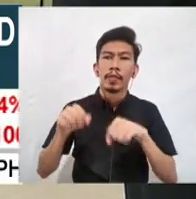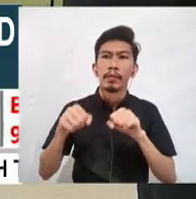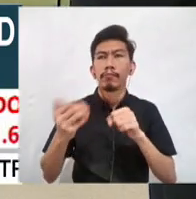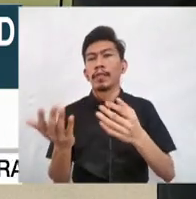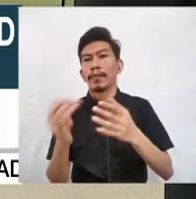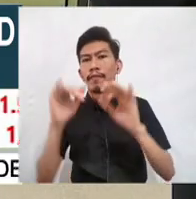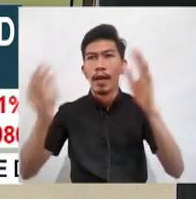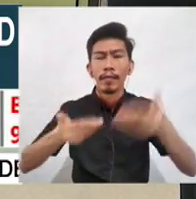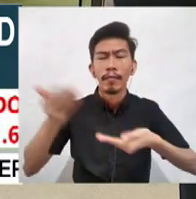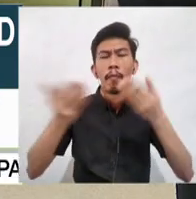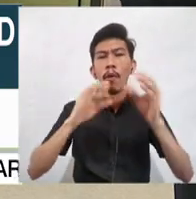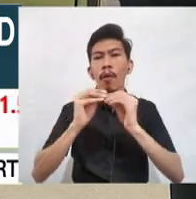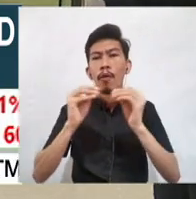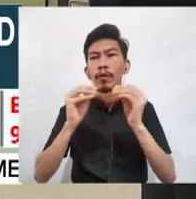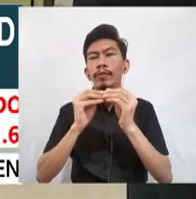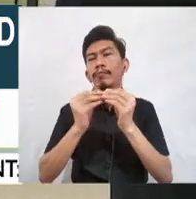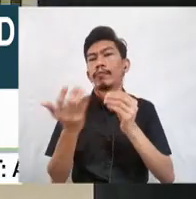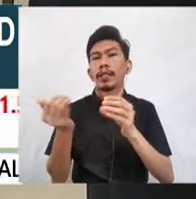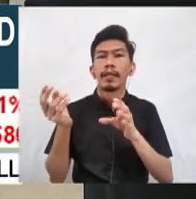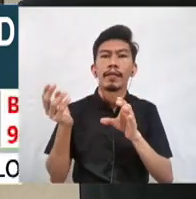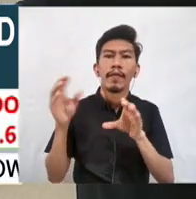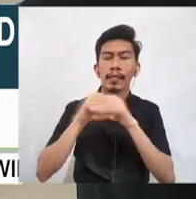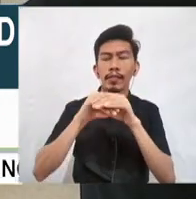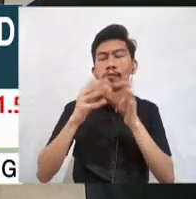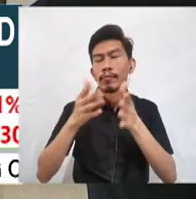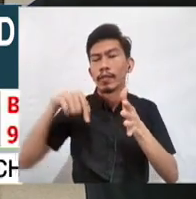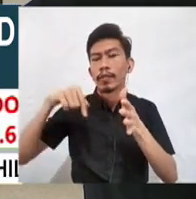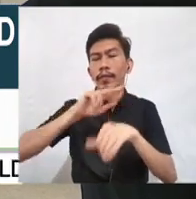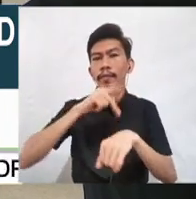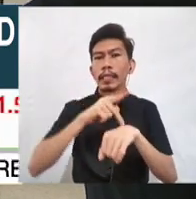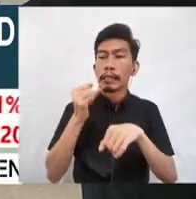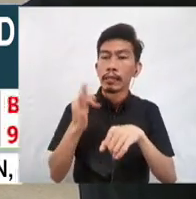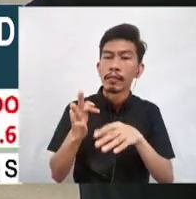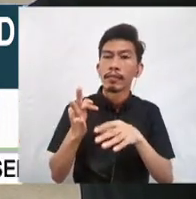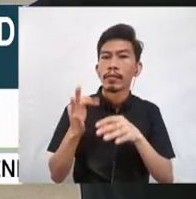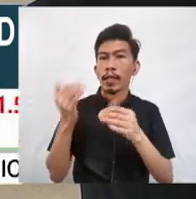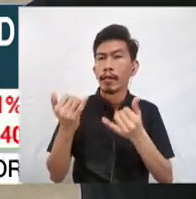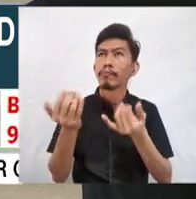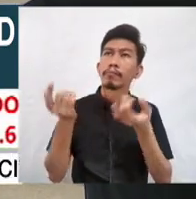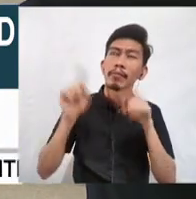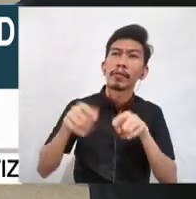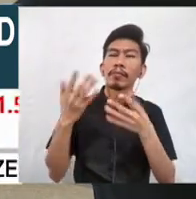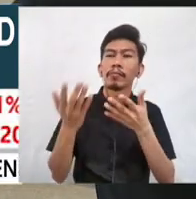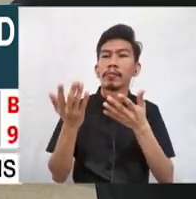have the raw materials available in the country, it will lower the cost of production